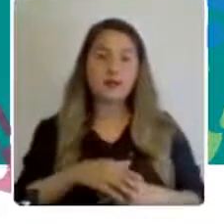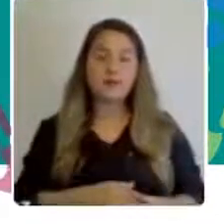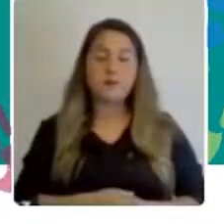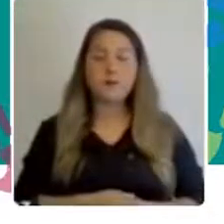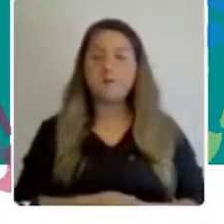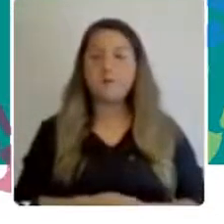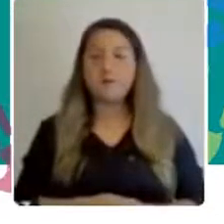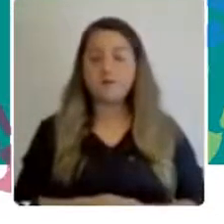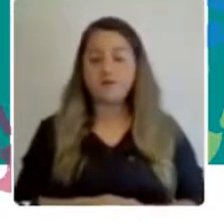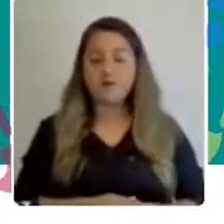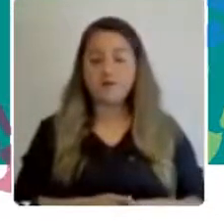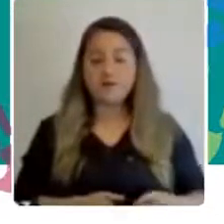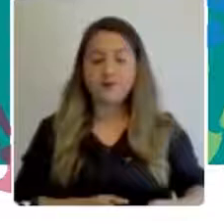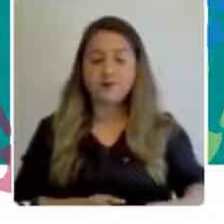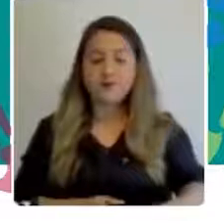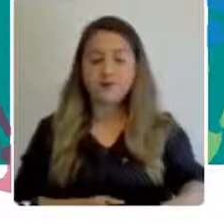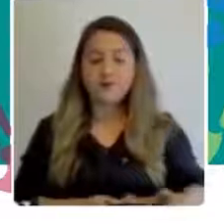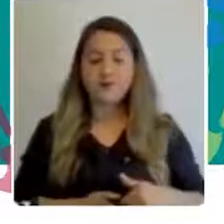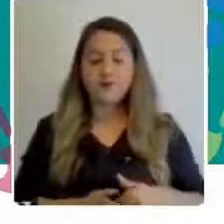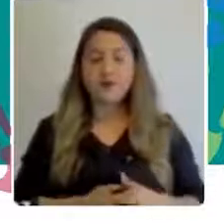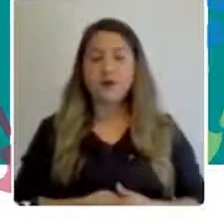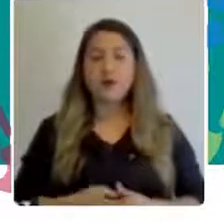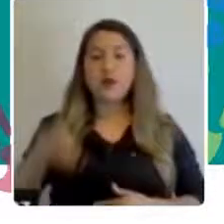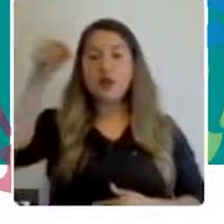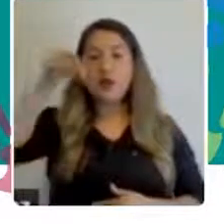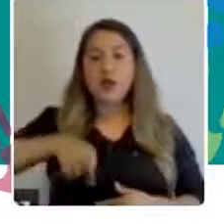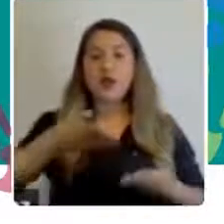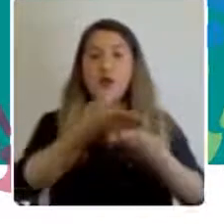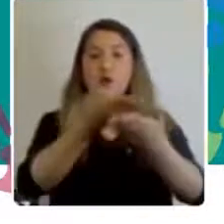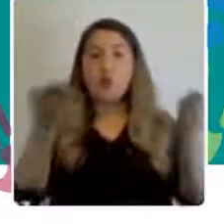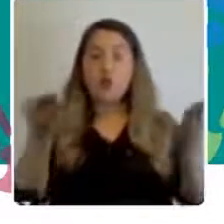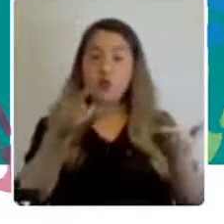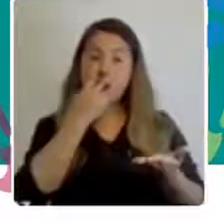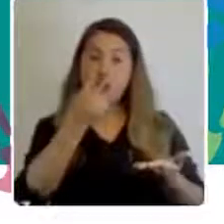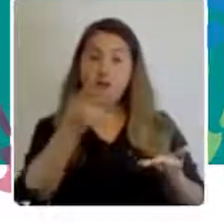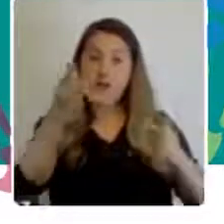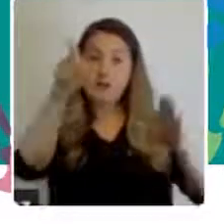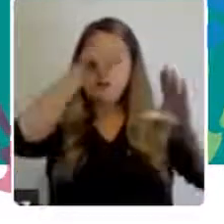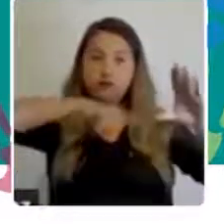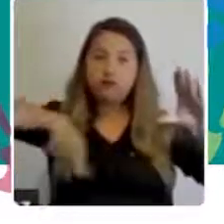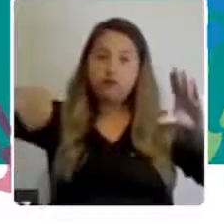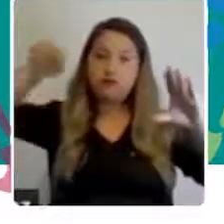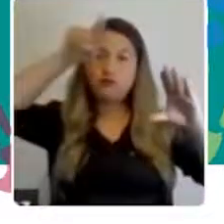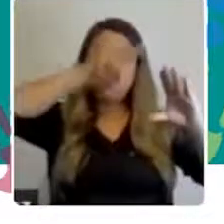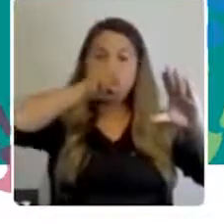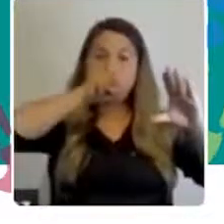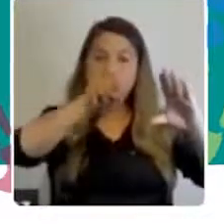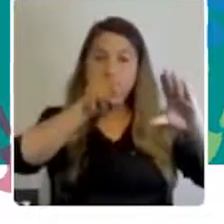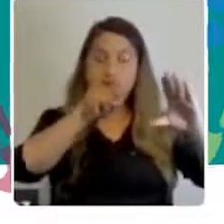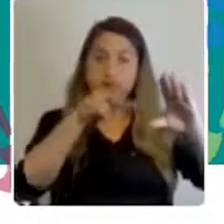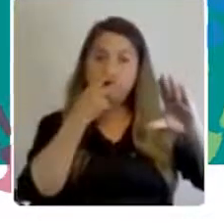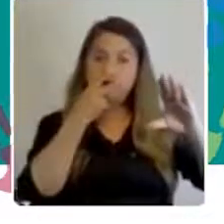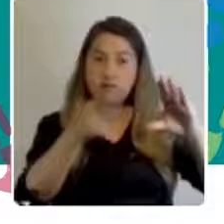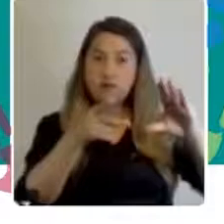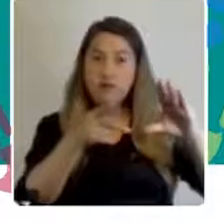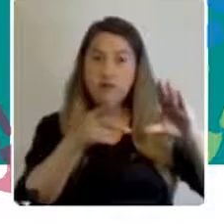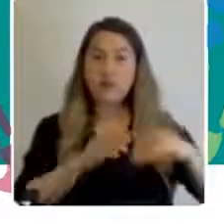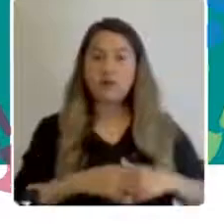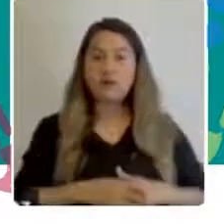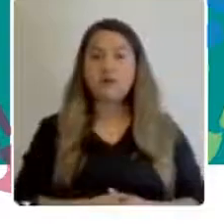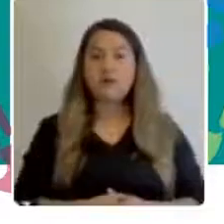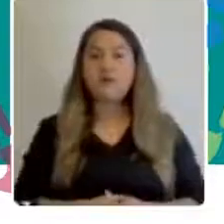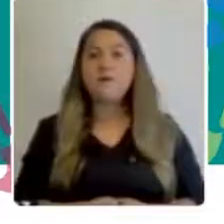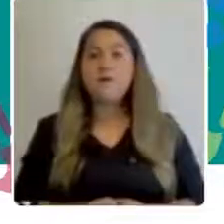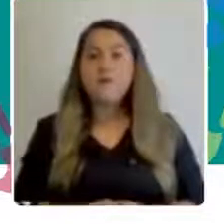familiar with most of you. And we are going to have an emphasis on indigenous peoples of the